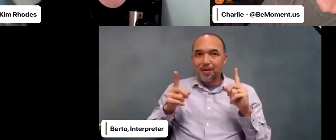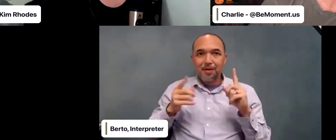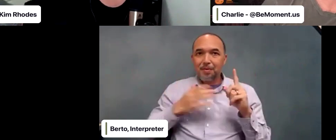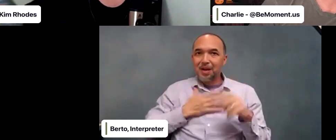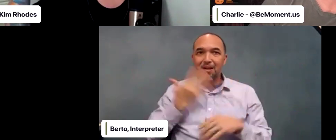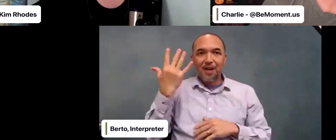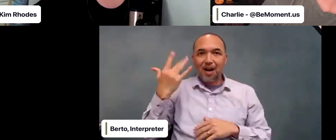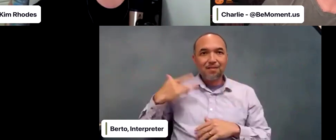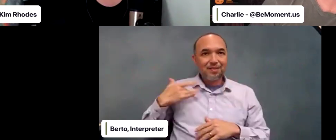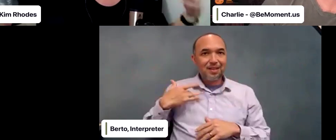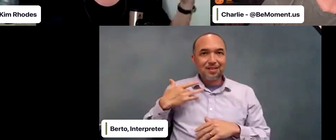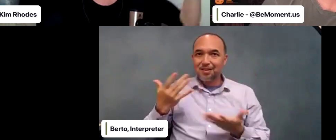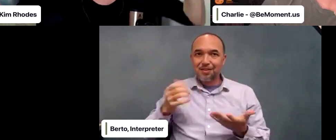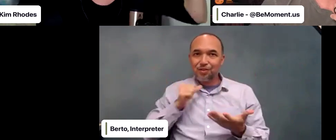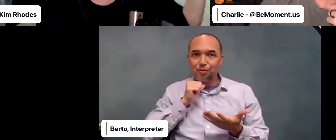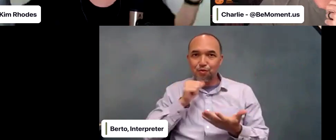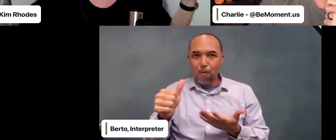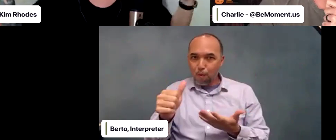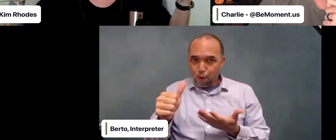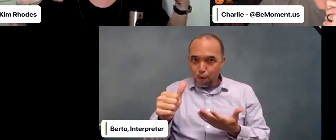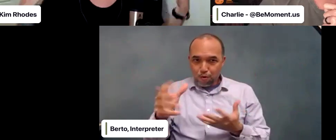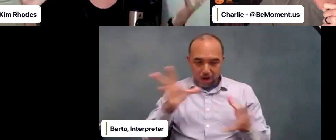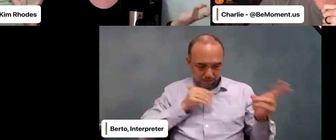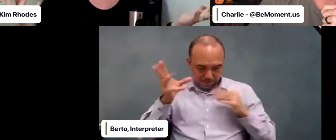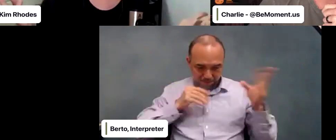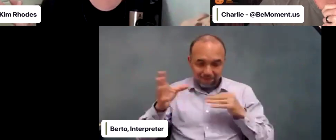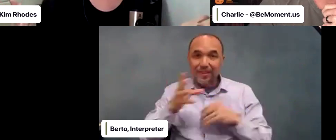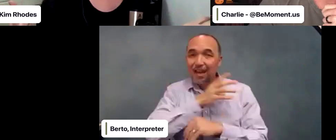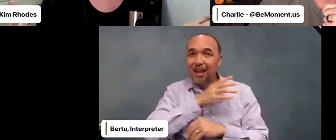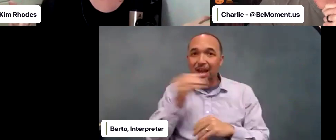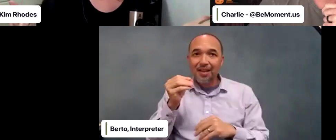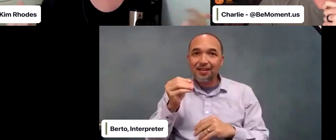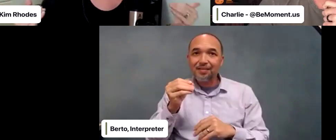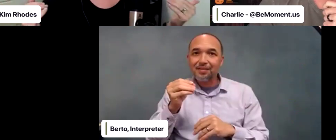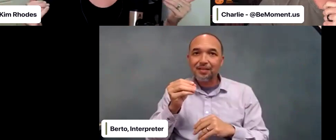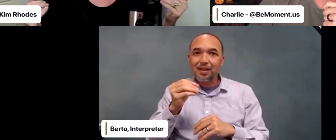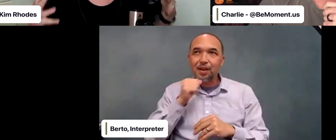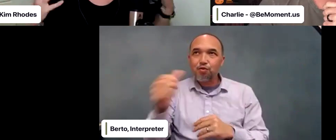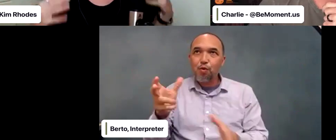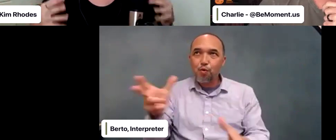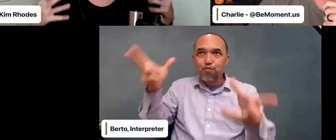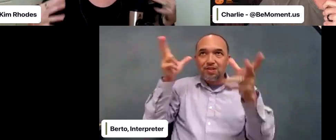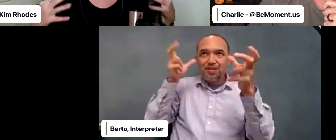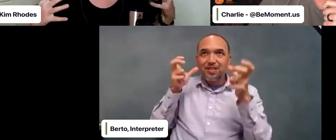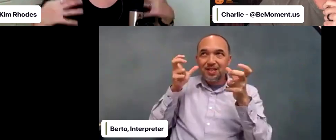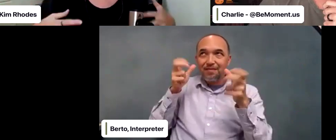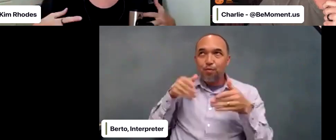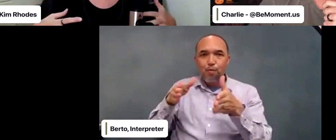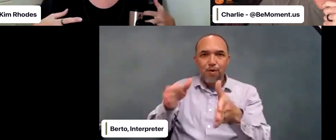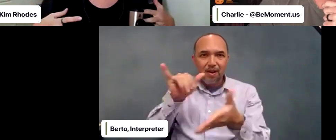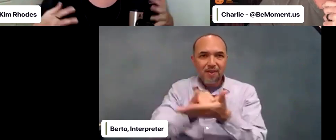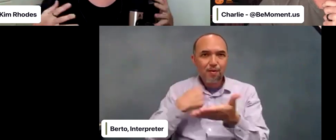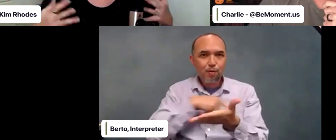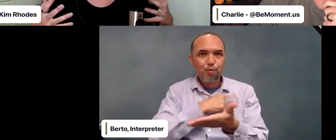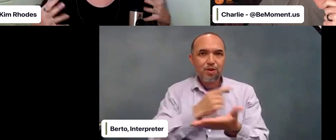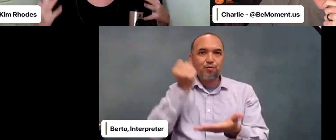senses and are not transmitted in forms that we are aware of yet. So I believe I have